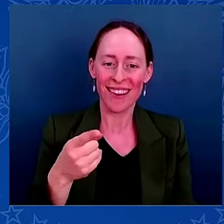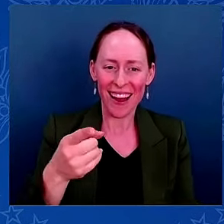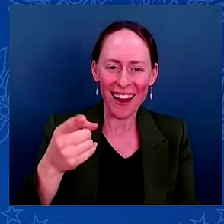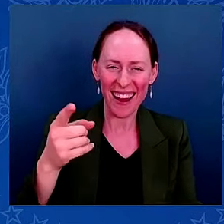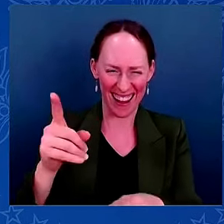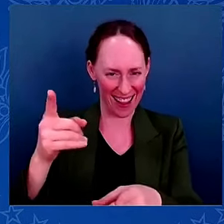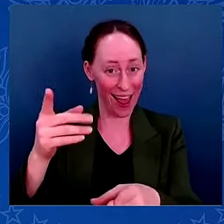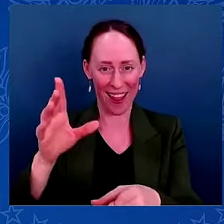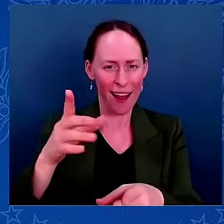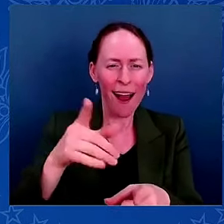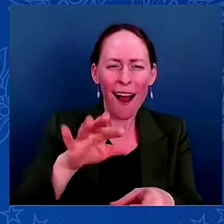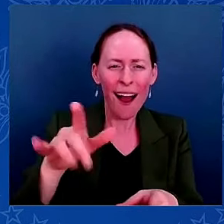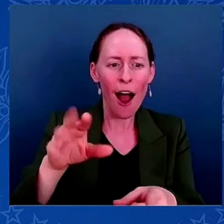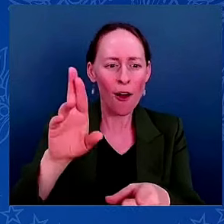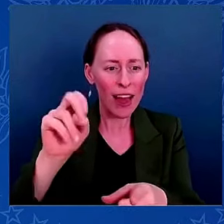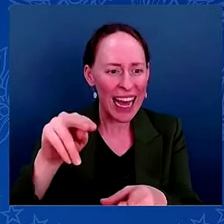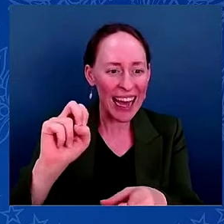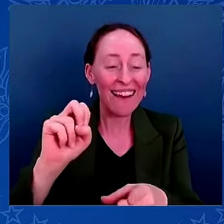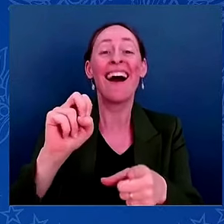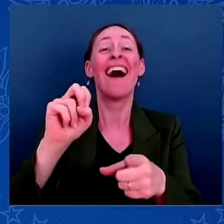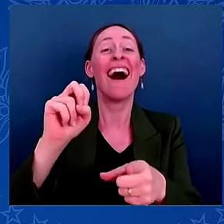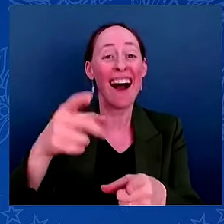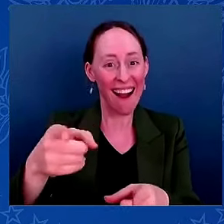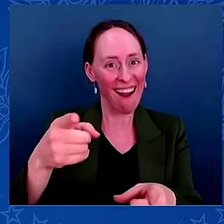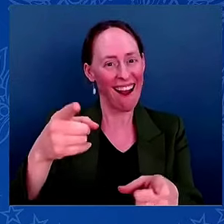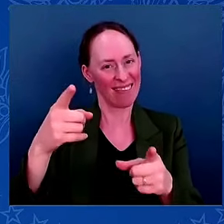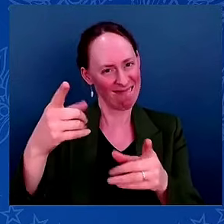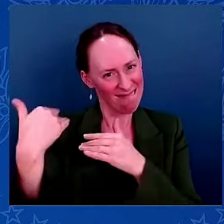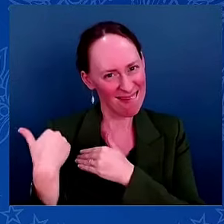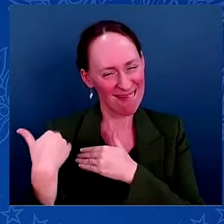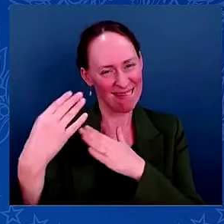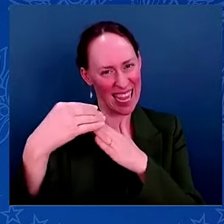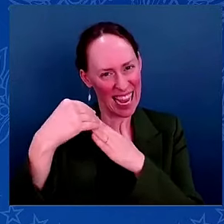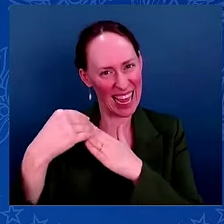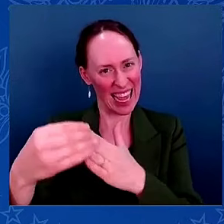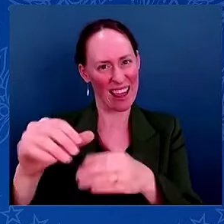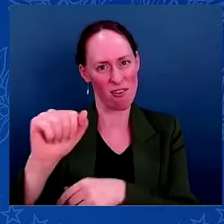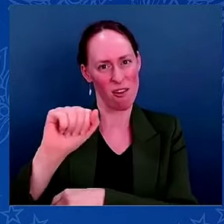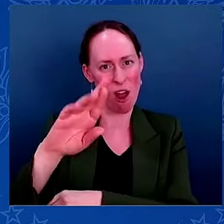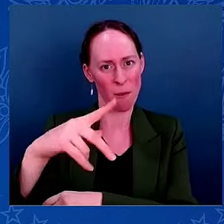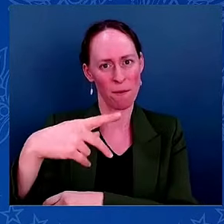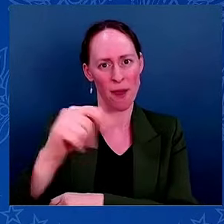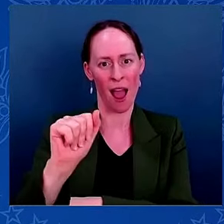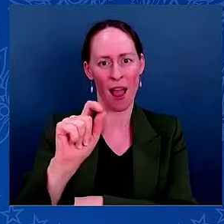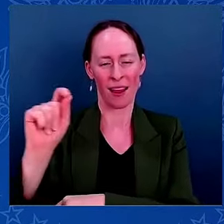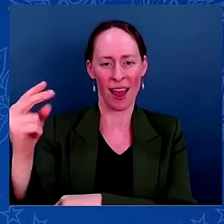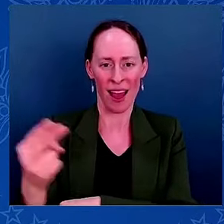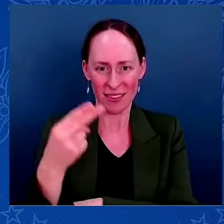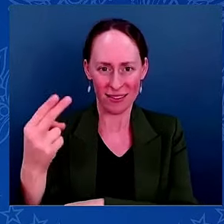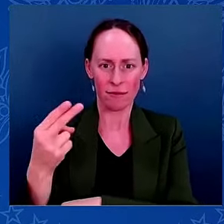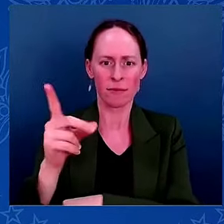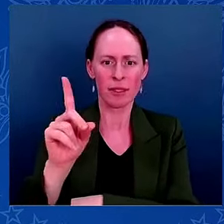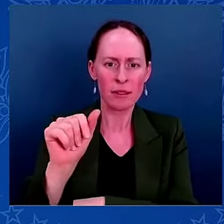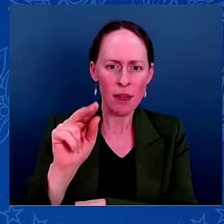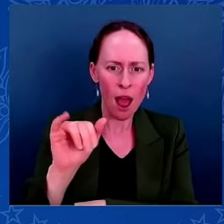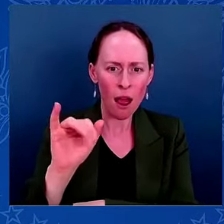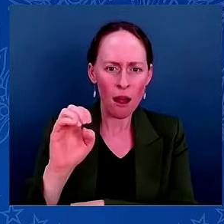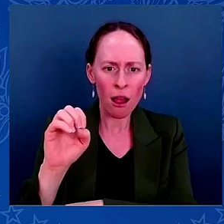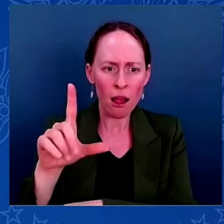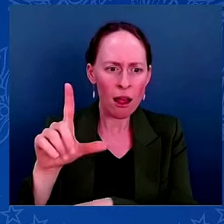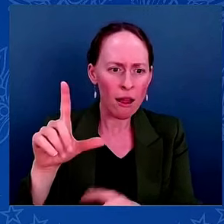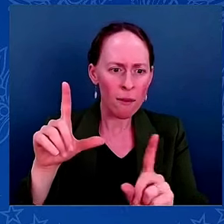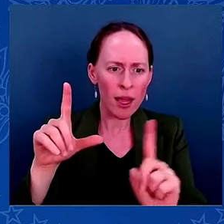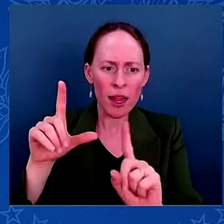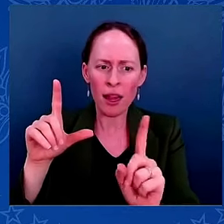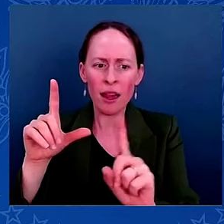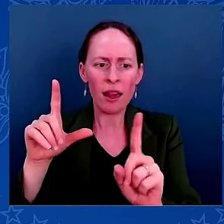today. And Danielle, who leads our cancer. Danielle, where are you? Danielle, she leads our Cancer